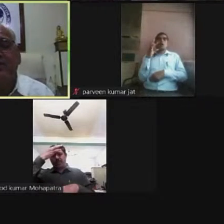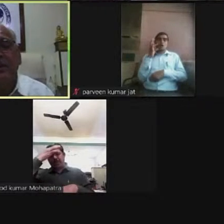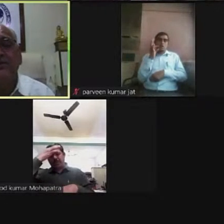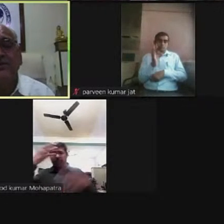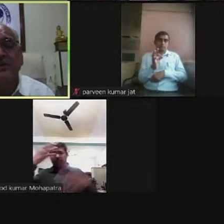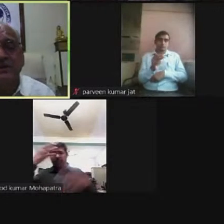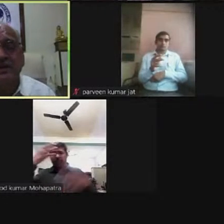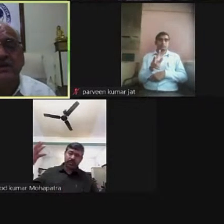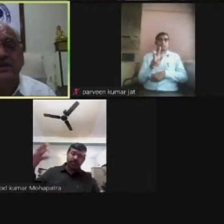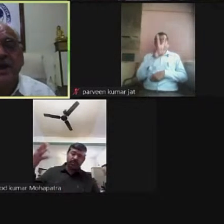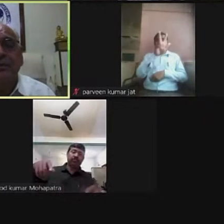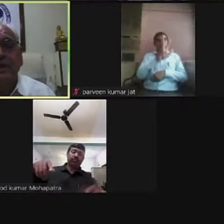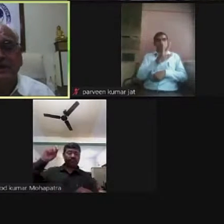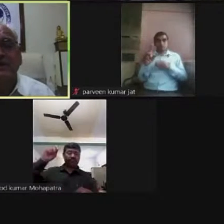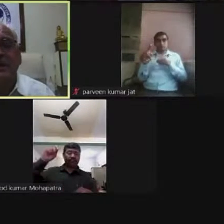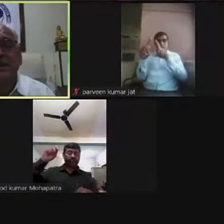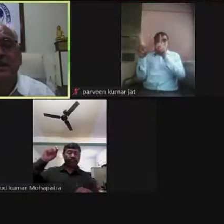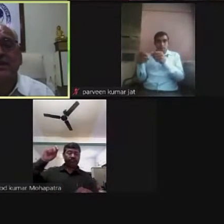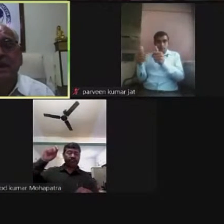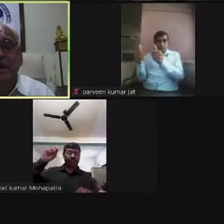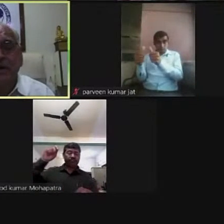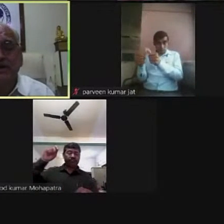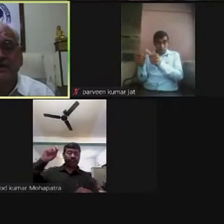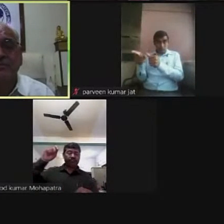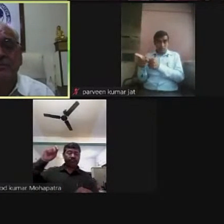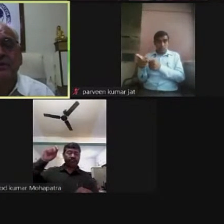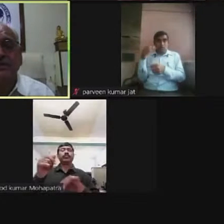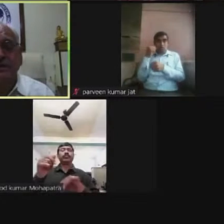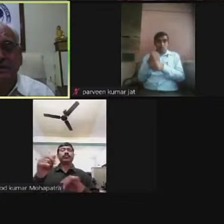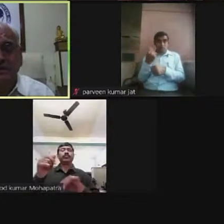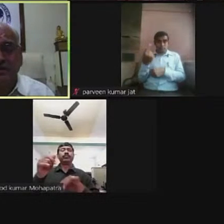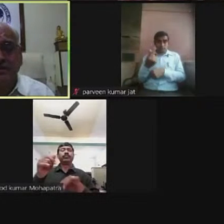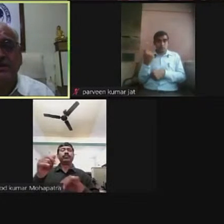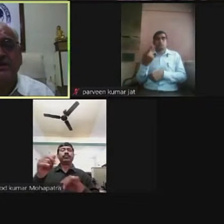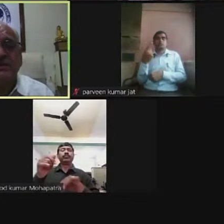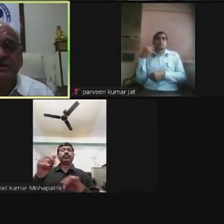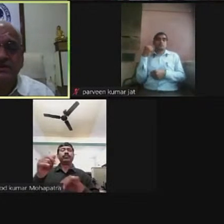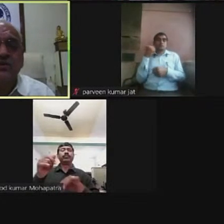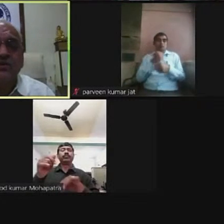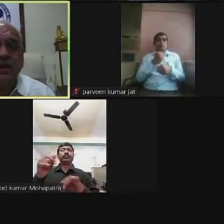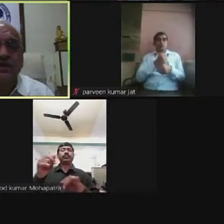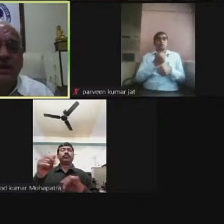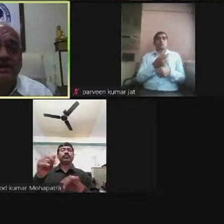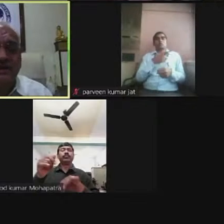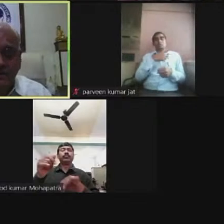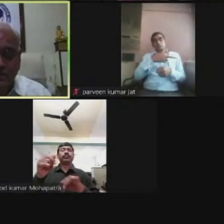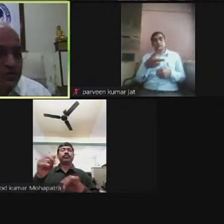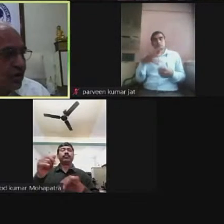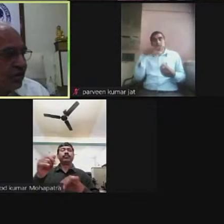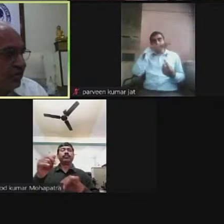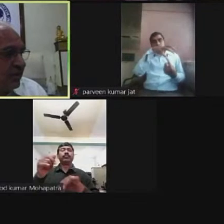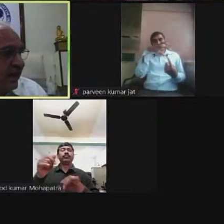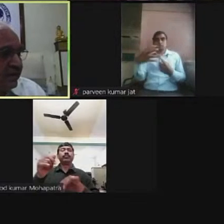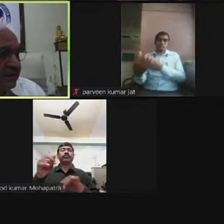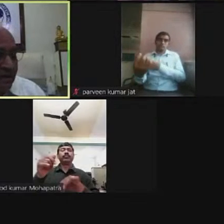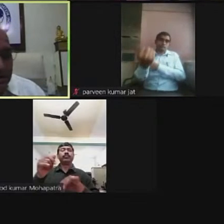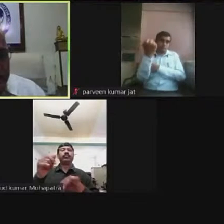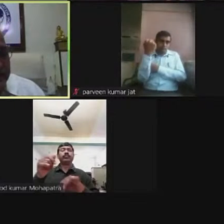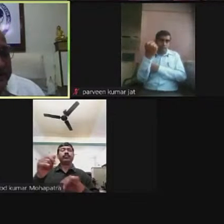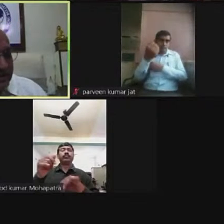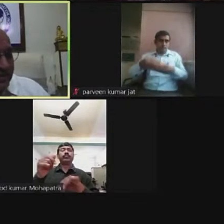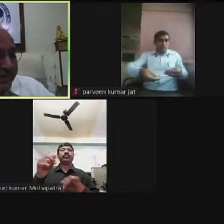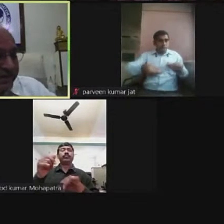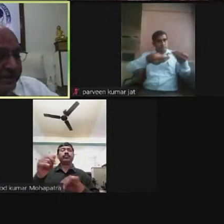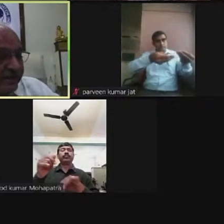this particular pandemic, and hence it's important that our authorities and our states implement